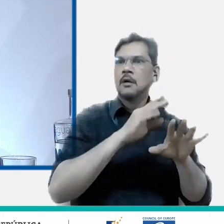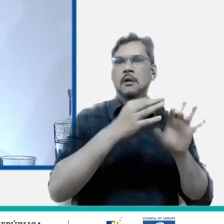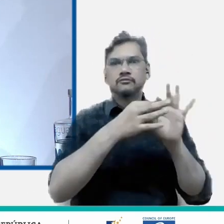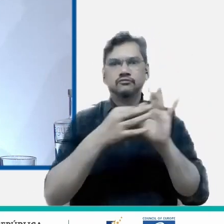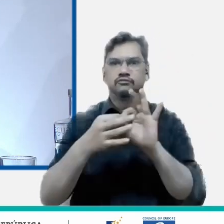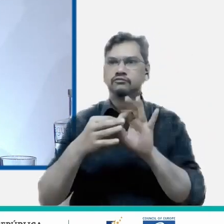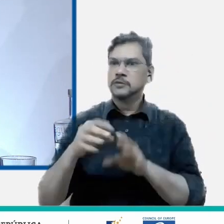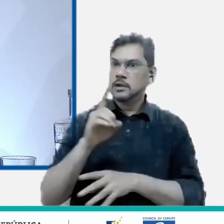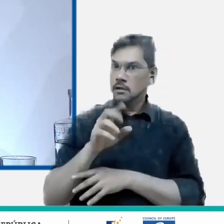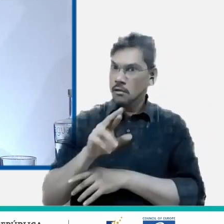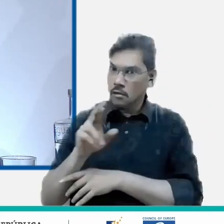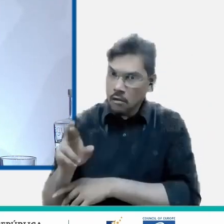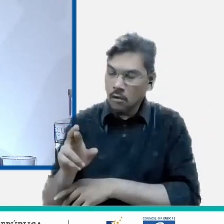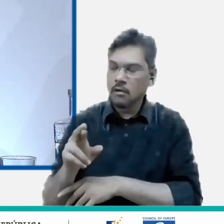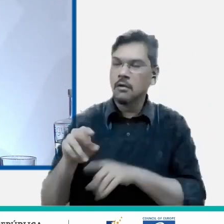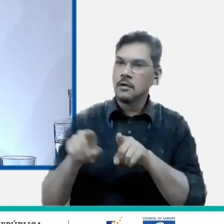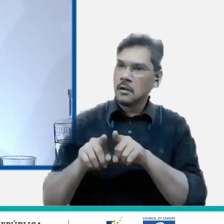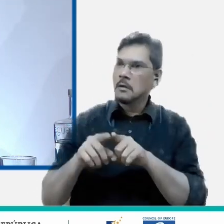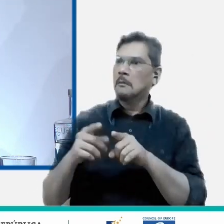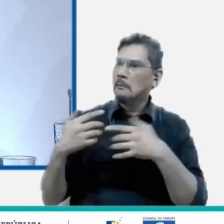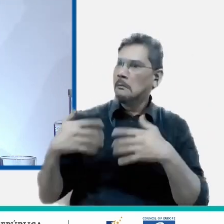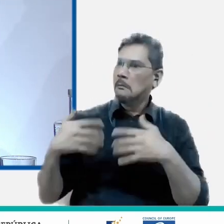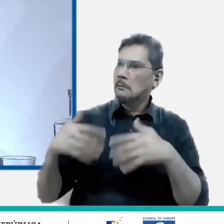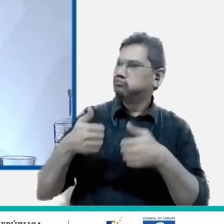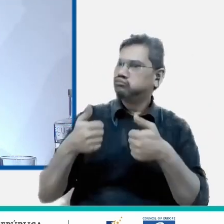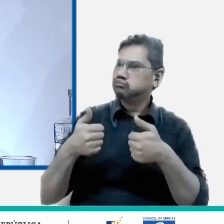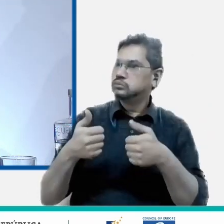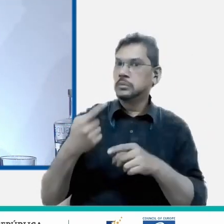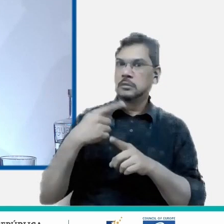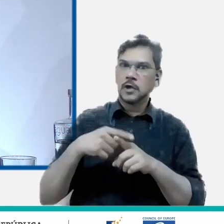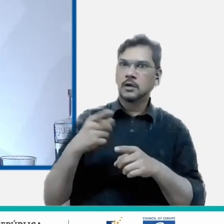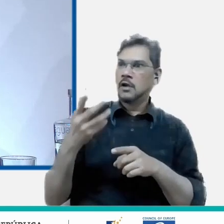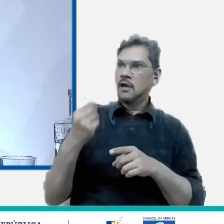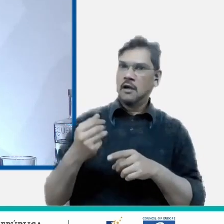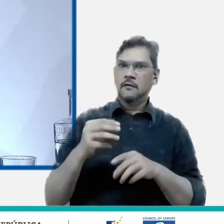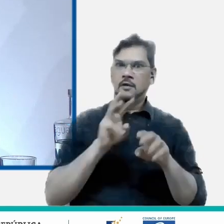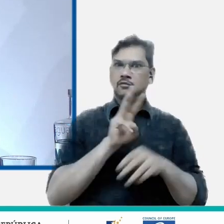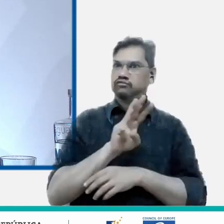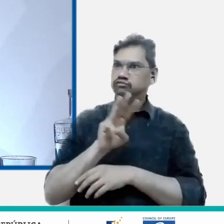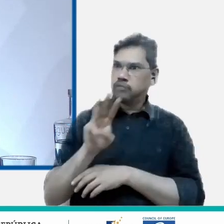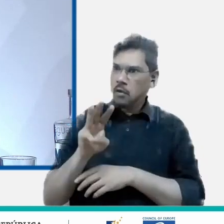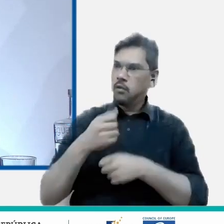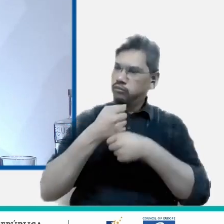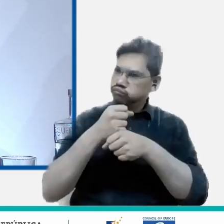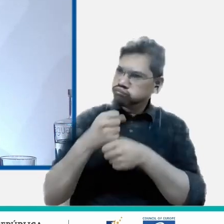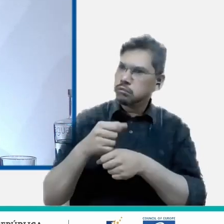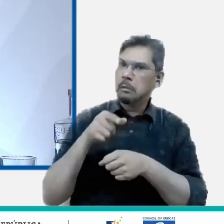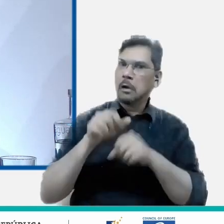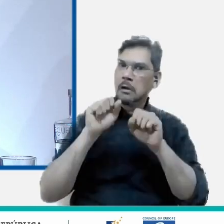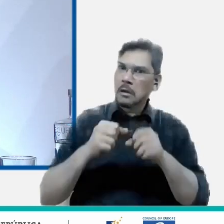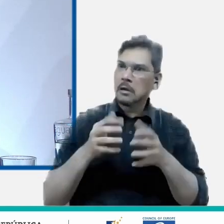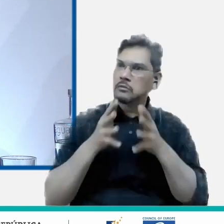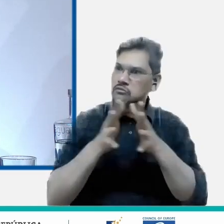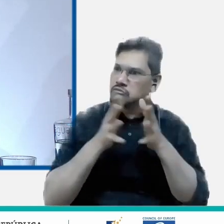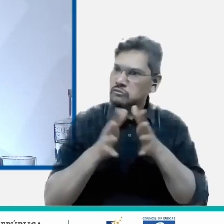a very important domain being the risk knowledge and transboundary cooperation for better understanding risks.